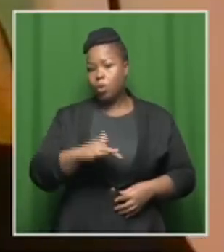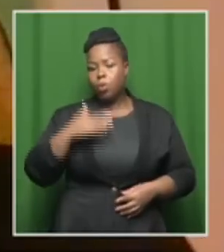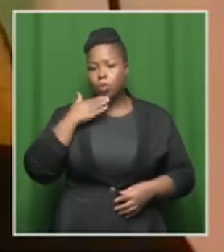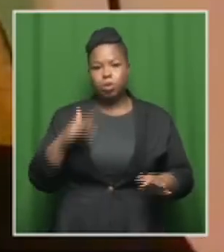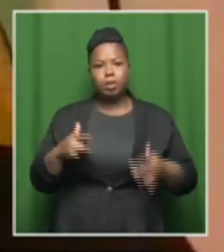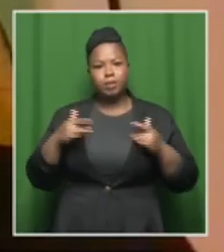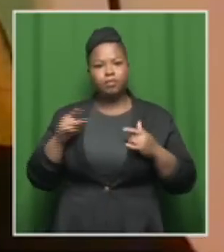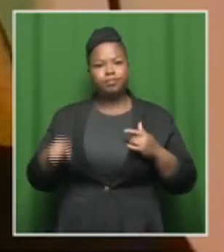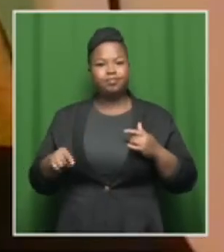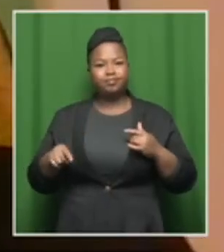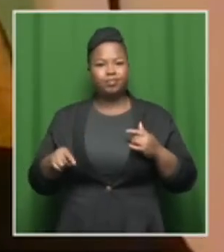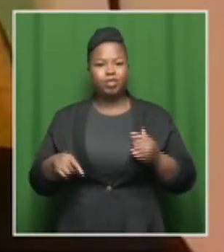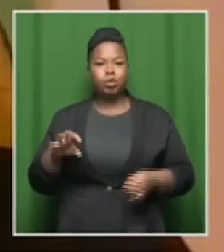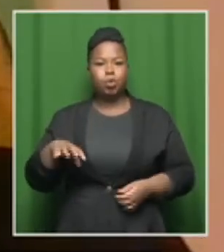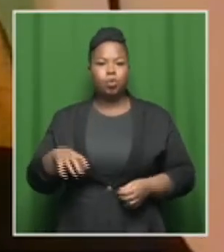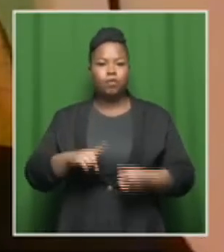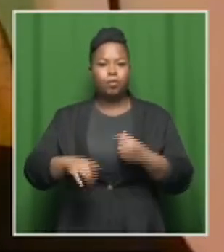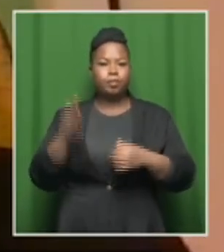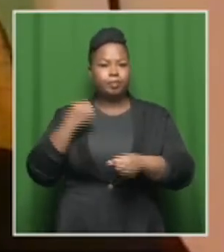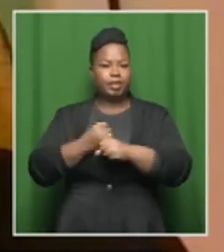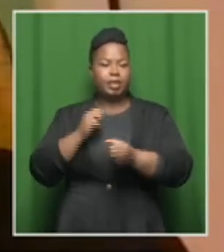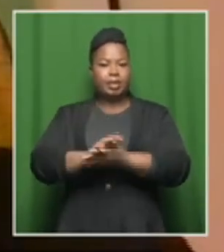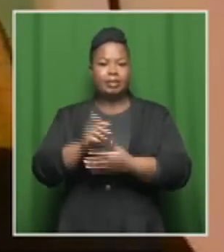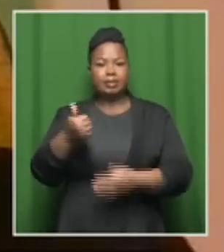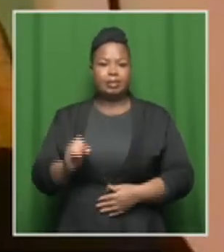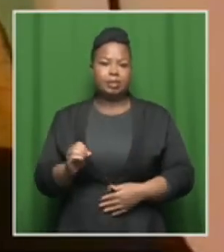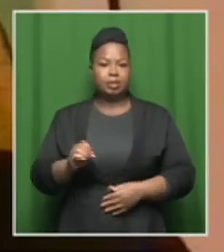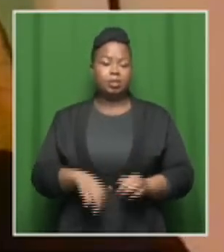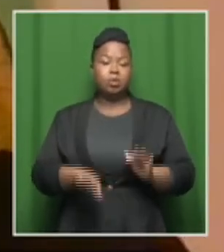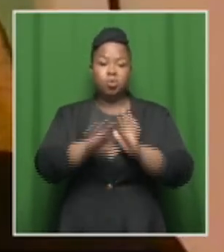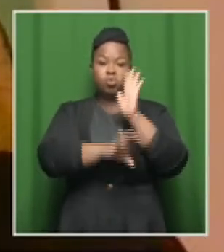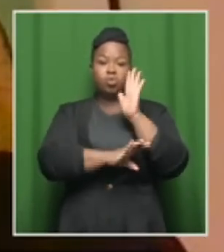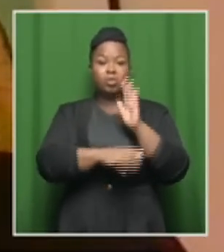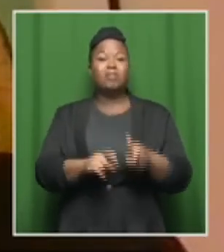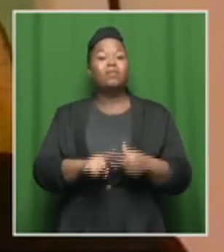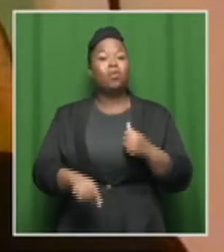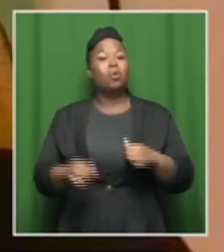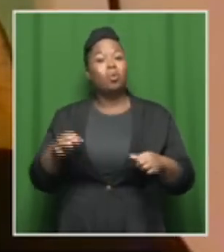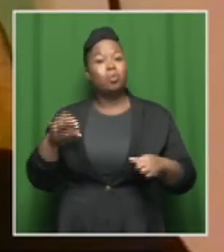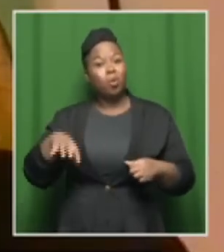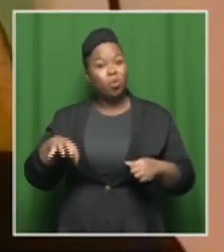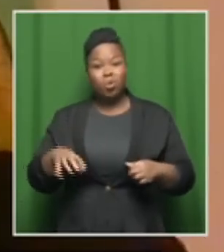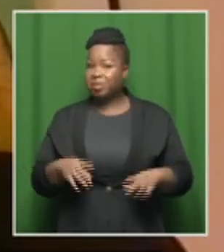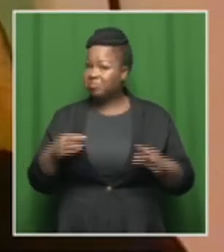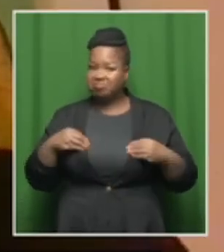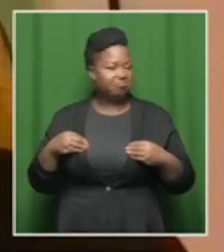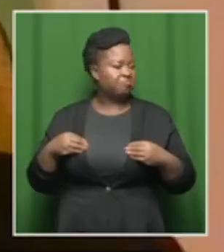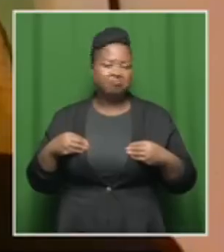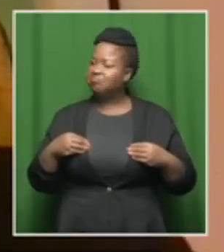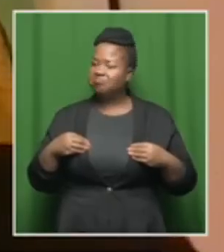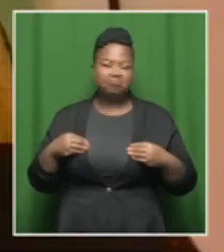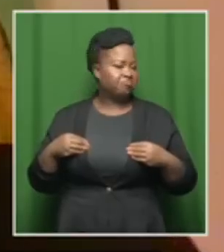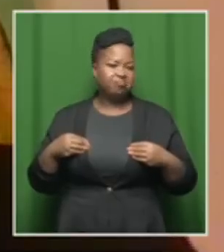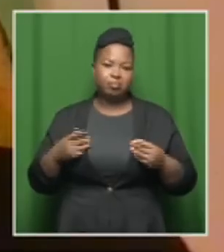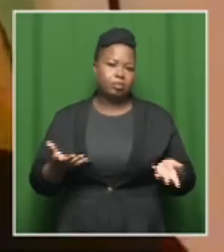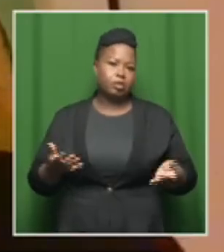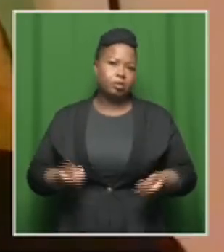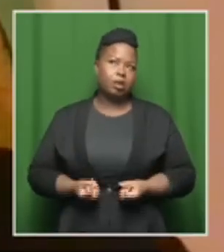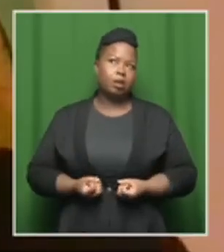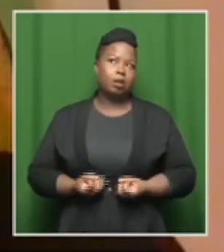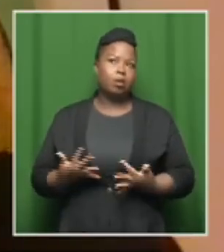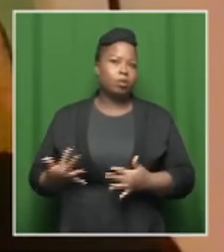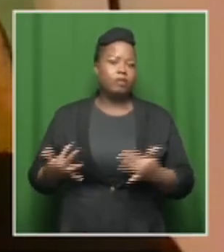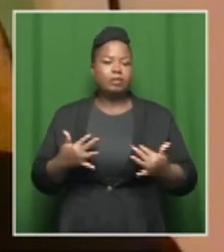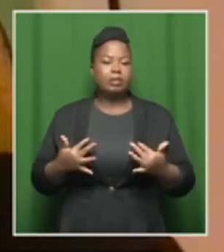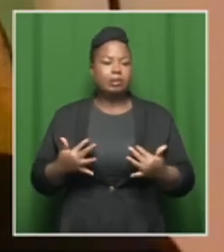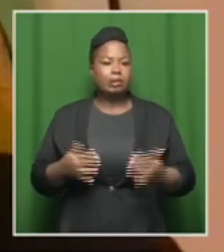since 1960s in the constitution are Congolese citizens, but it's not accepted on the ground as well. So you have a lot of tensions, a lot of